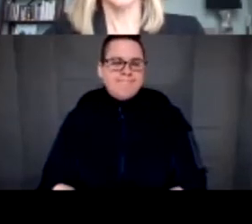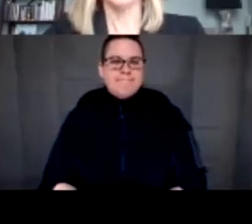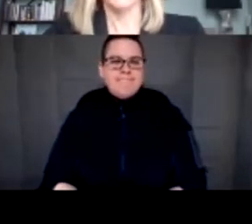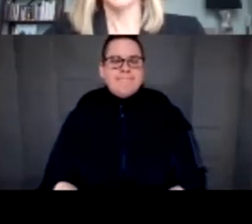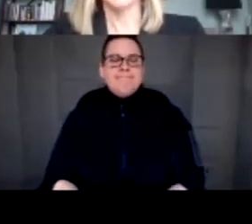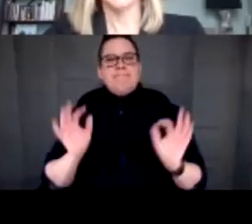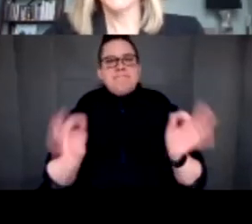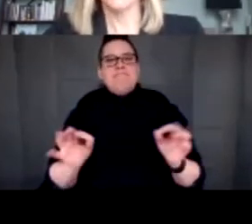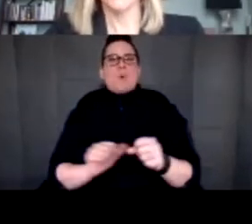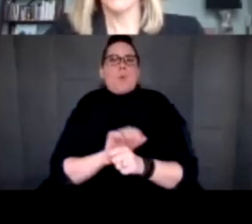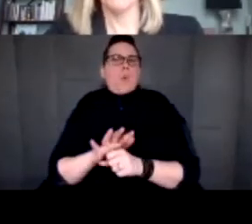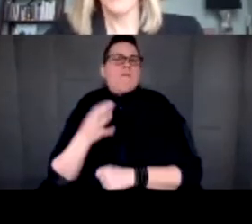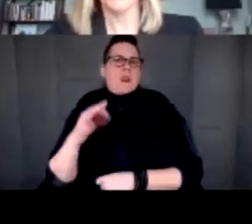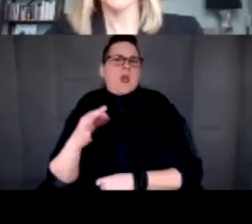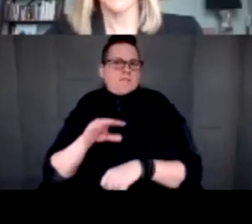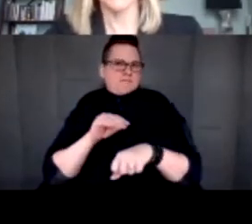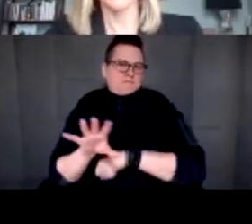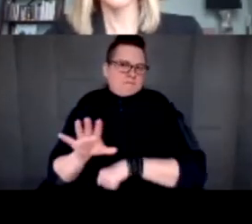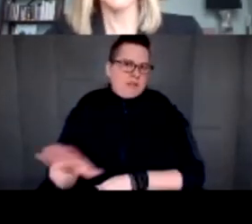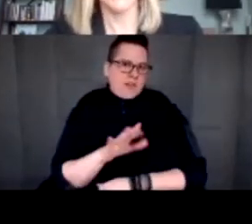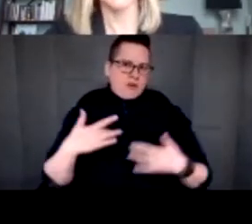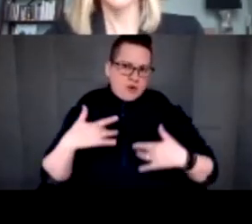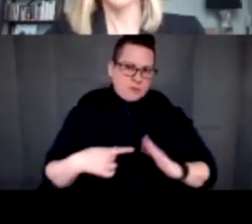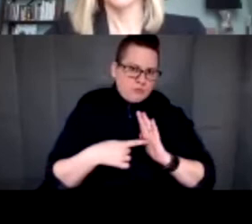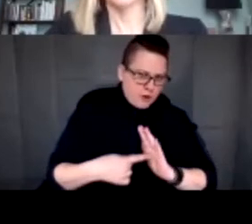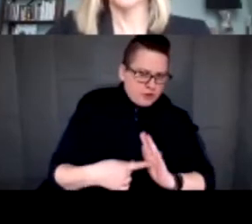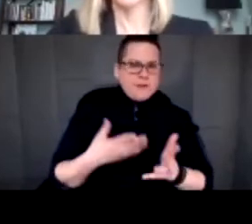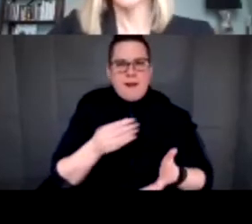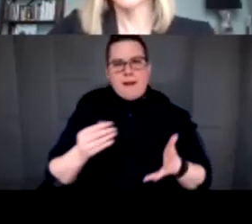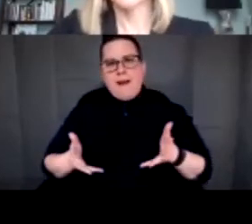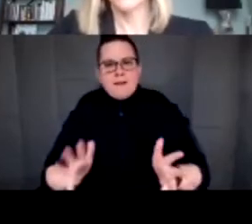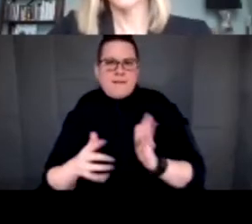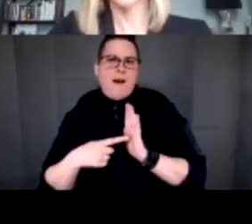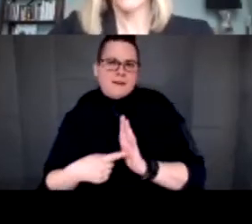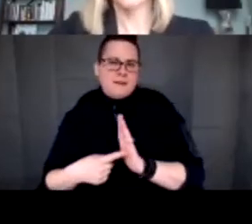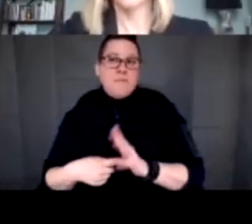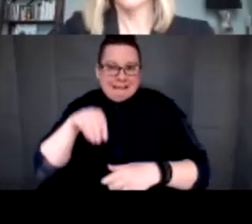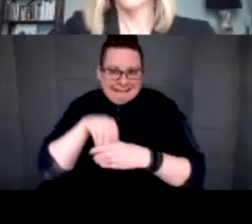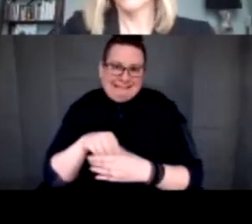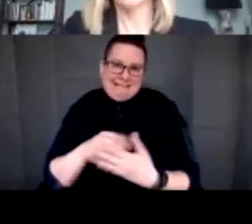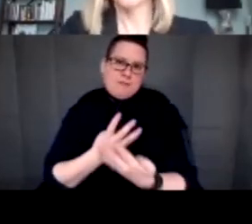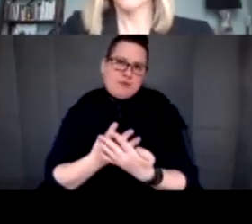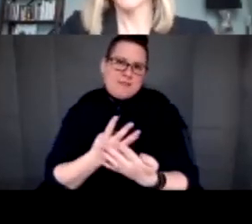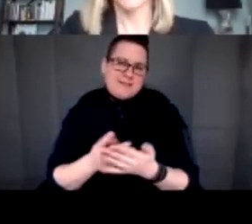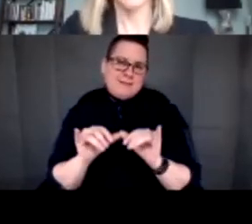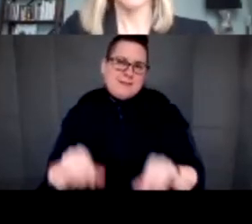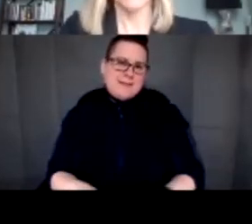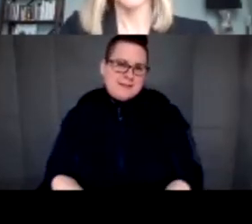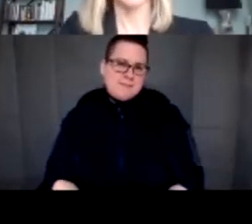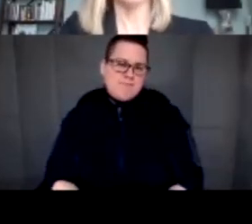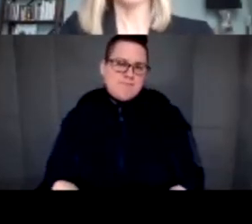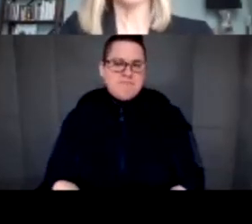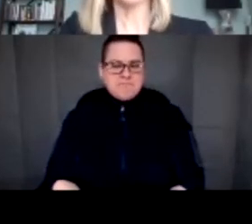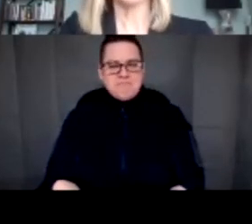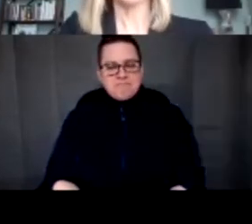certainly COVID-19 is having an impact inside the prisons as well, as one can